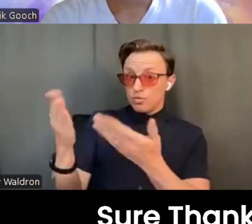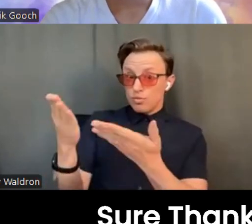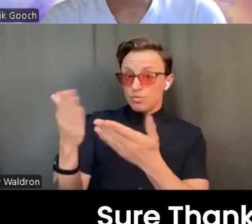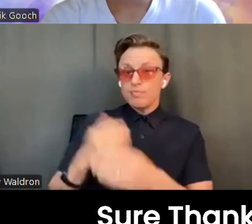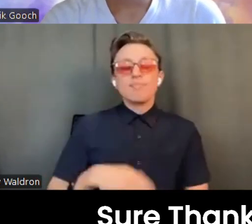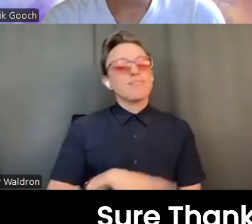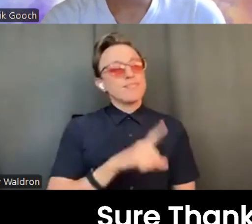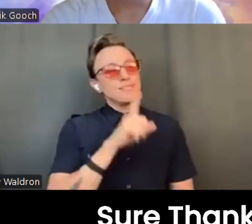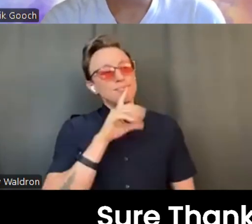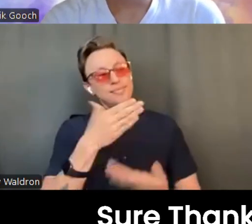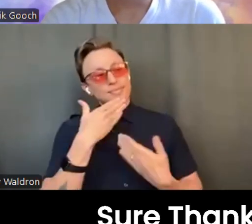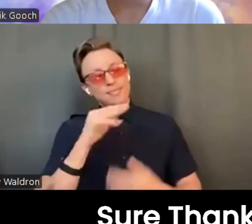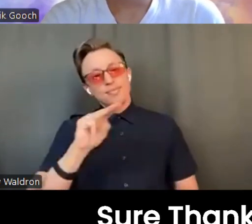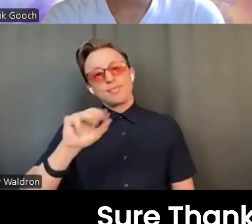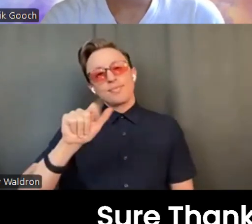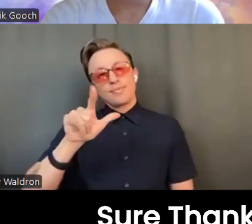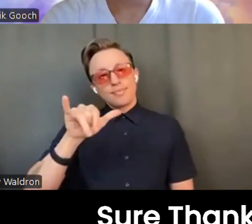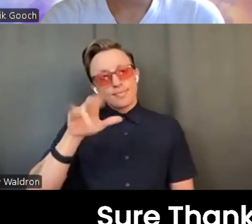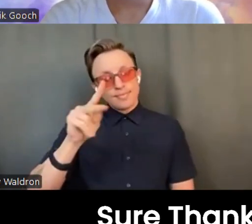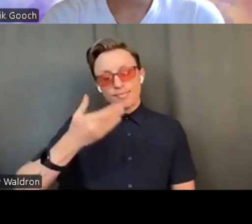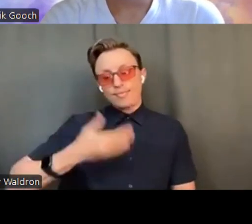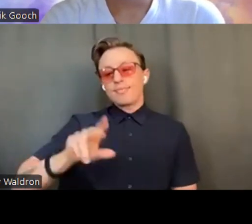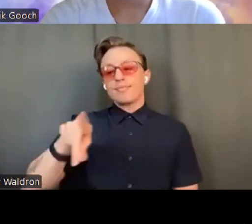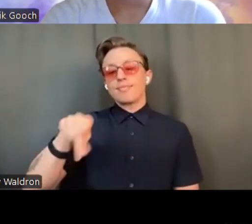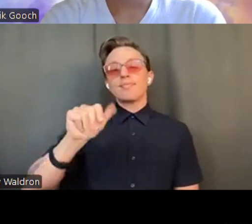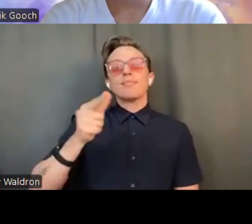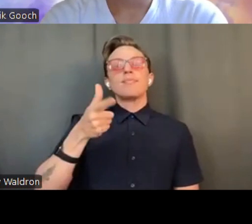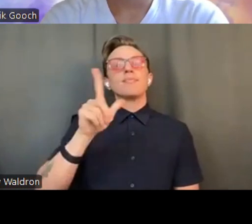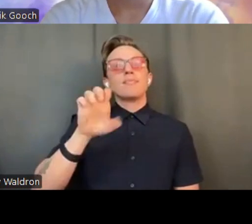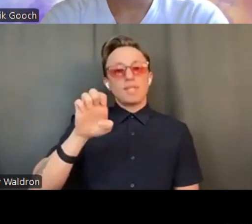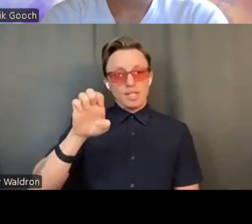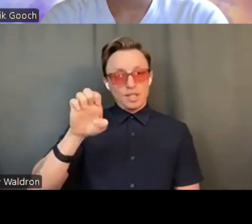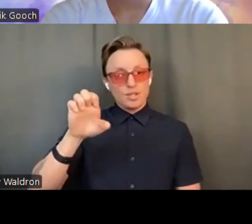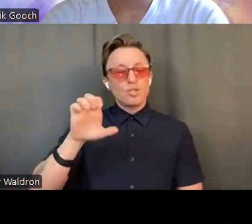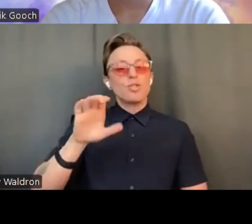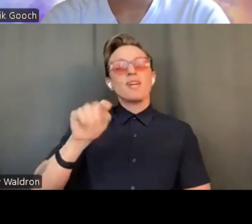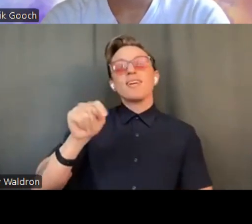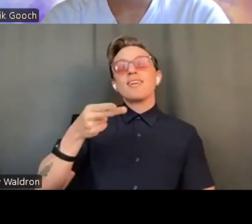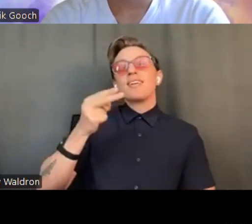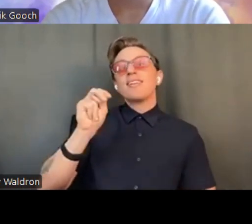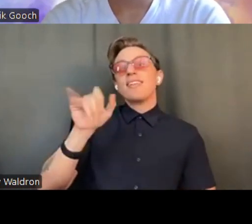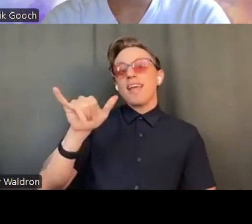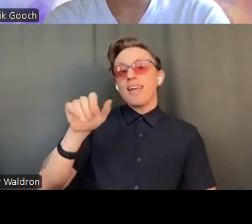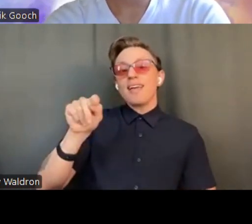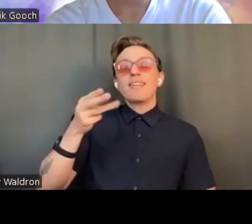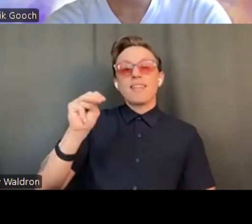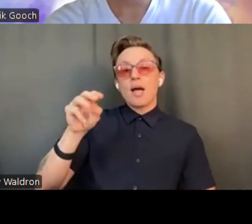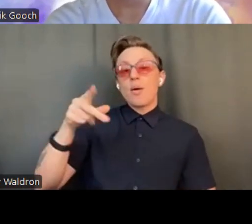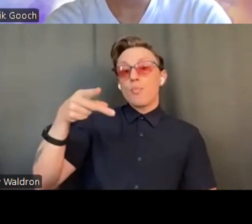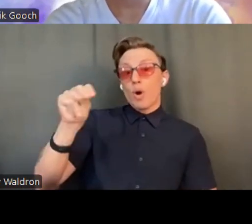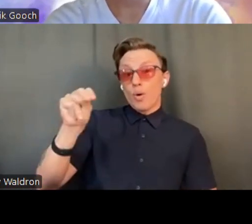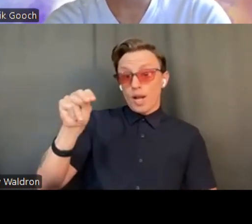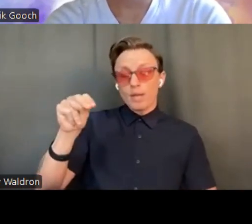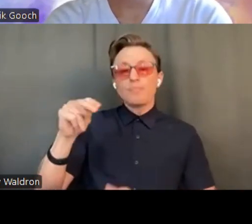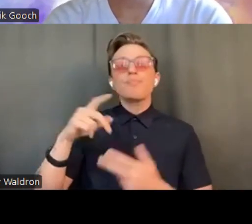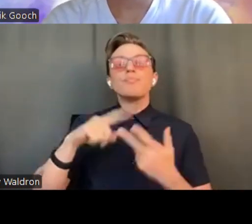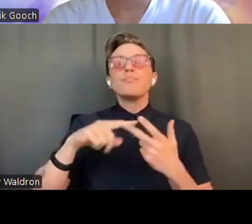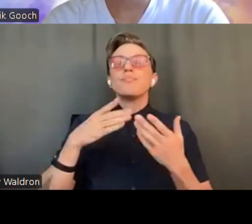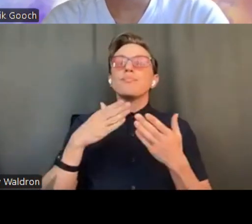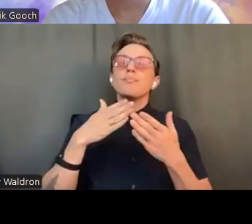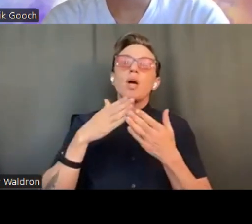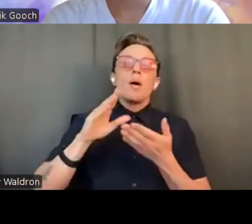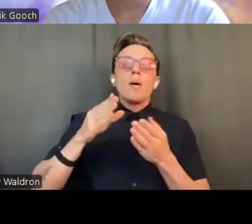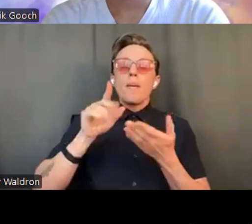Sure. Thank you, Malik. My name is Payge Nilsestuen. I use they, them pronouns. I am a published